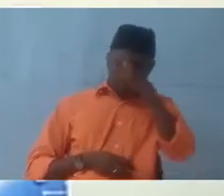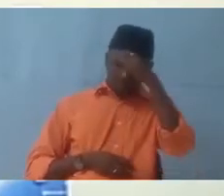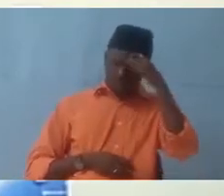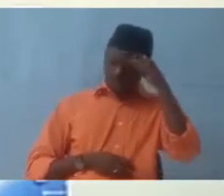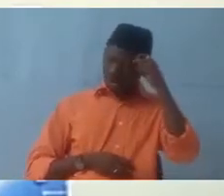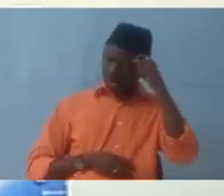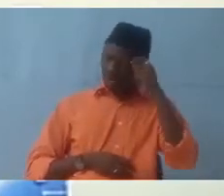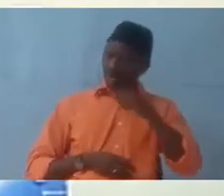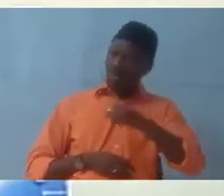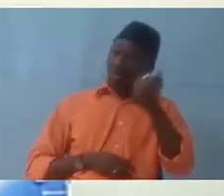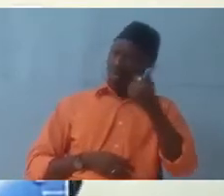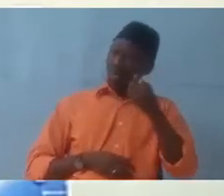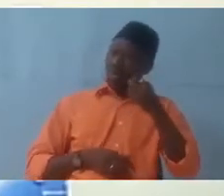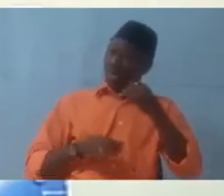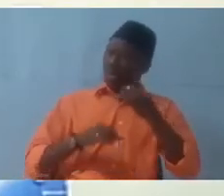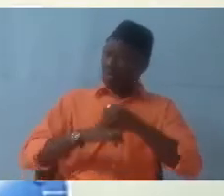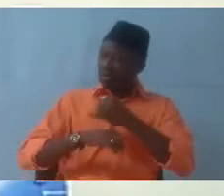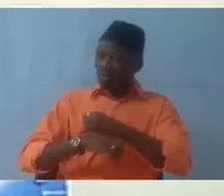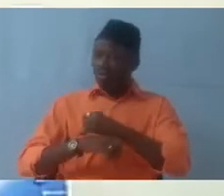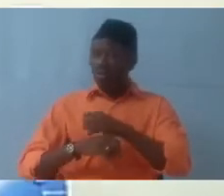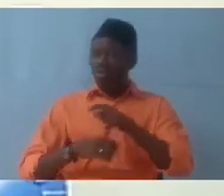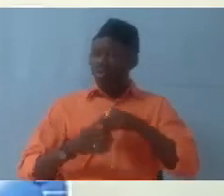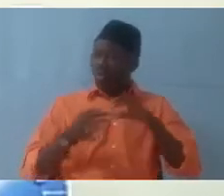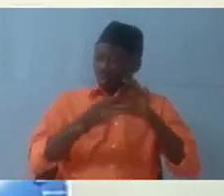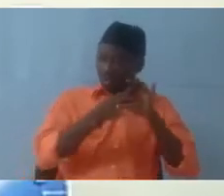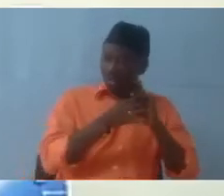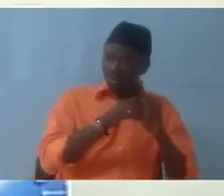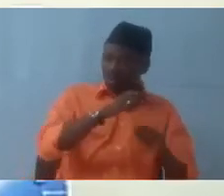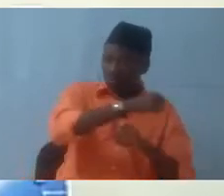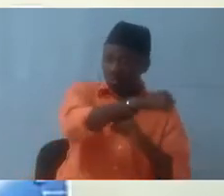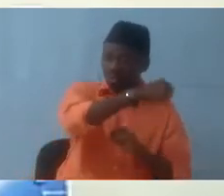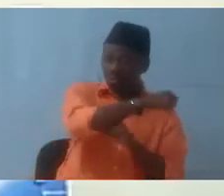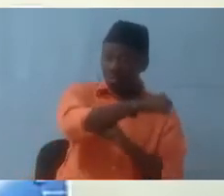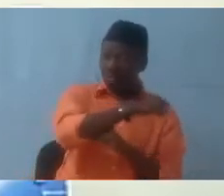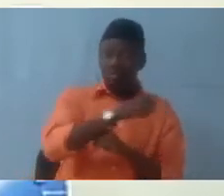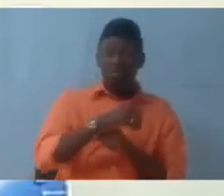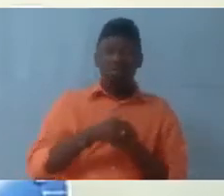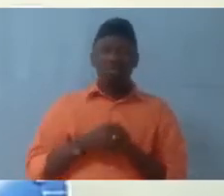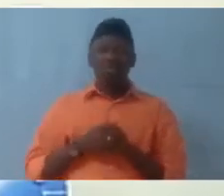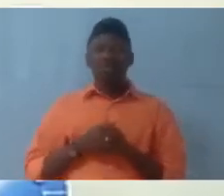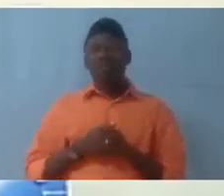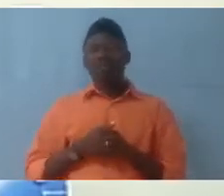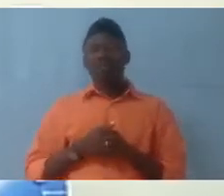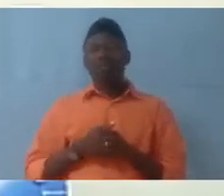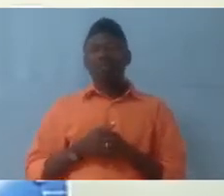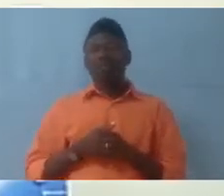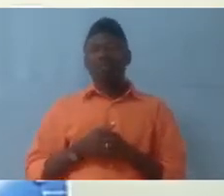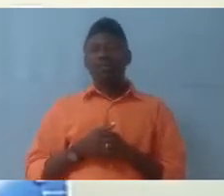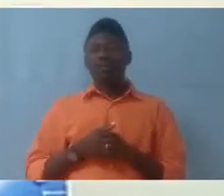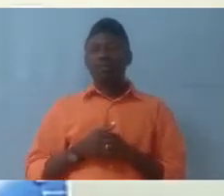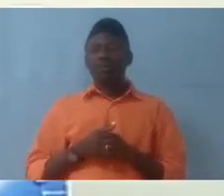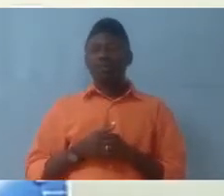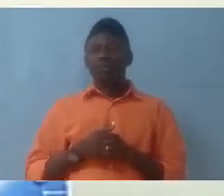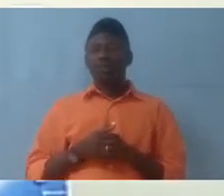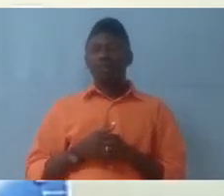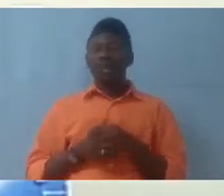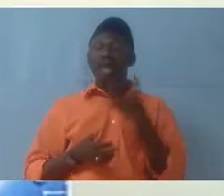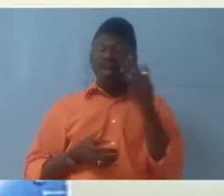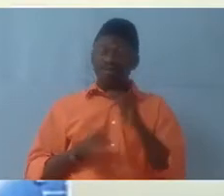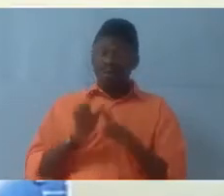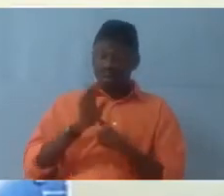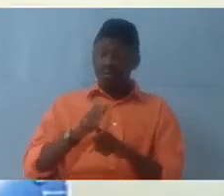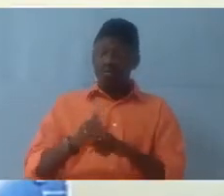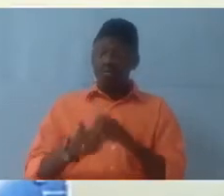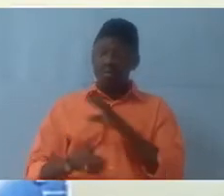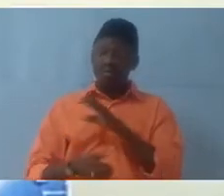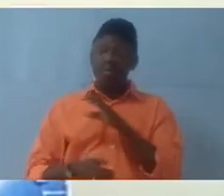other body or institution, bo gisé sa bop rek né yaangi doxalé ci benen buntu liggéey kay la. If the CJ is to see himself as